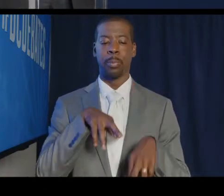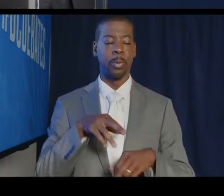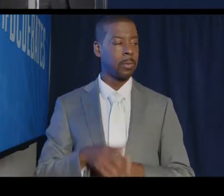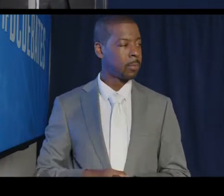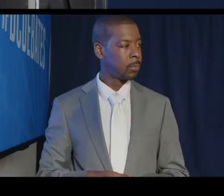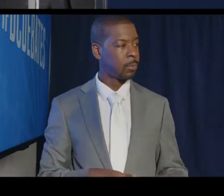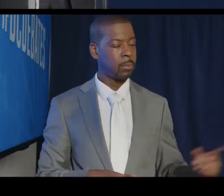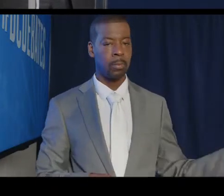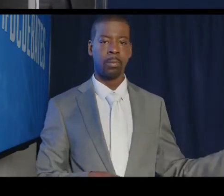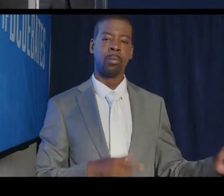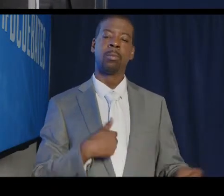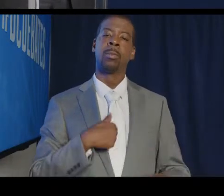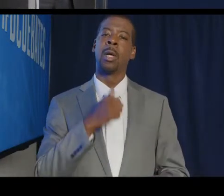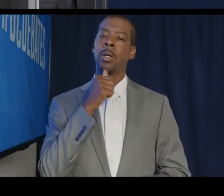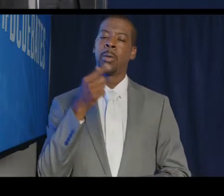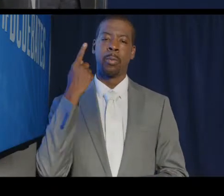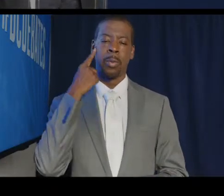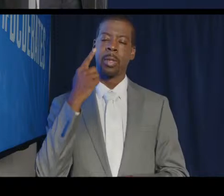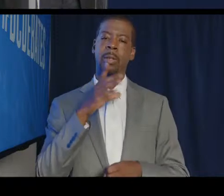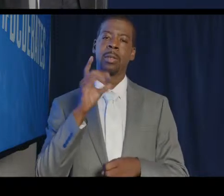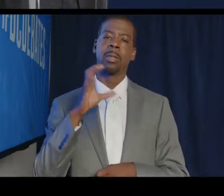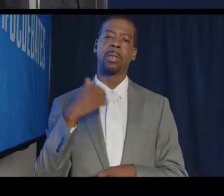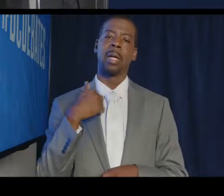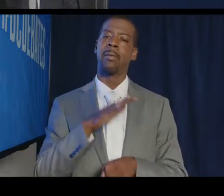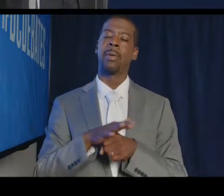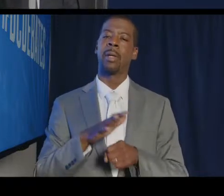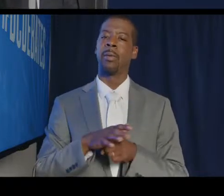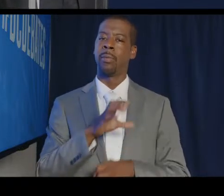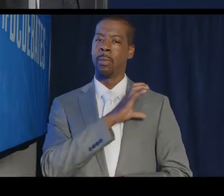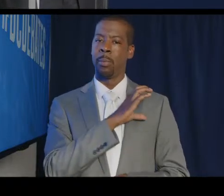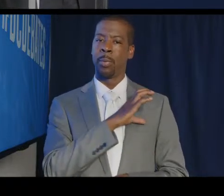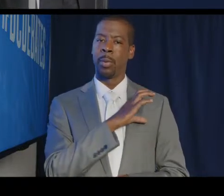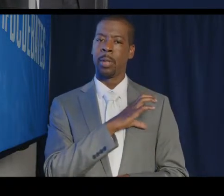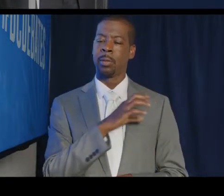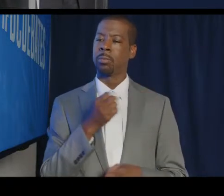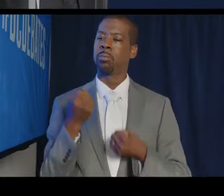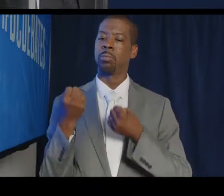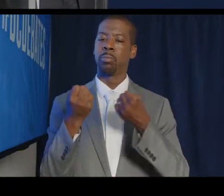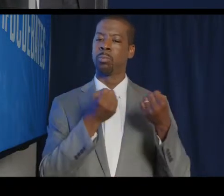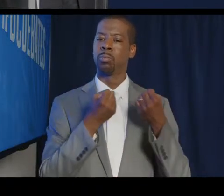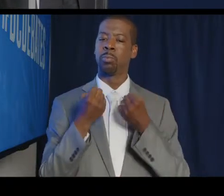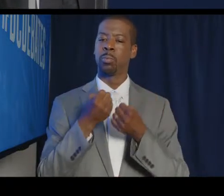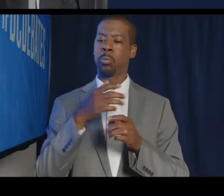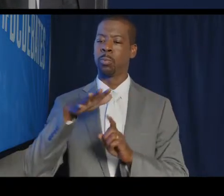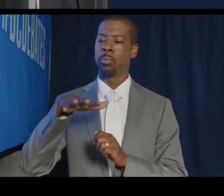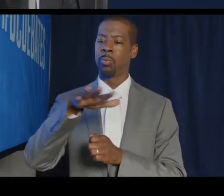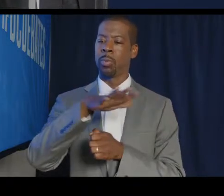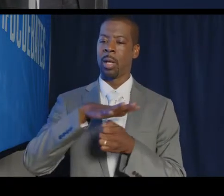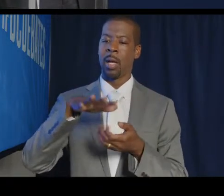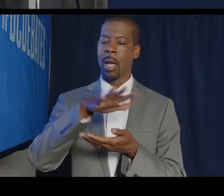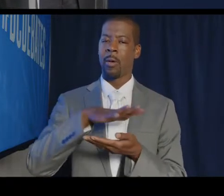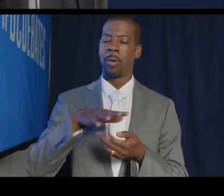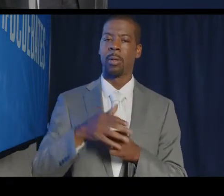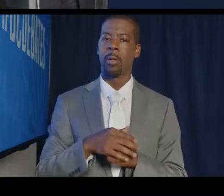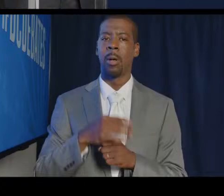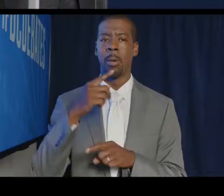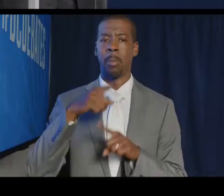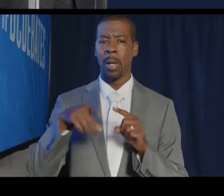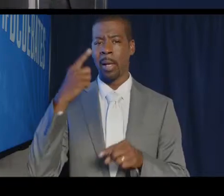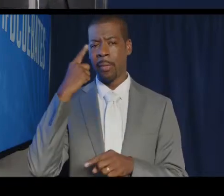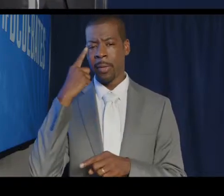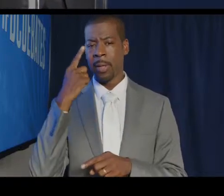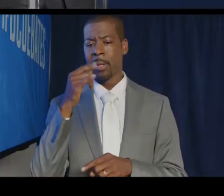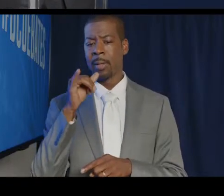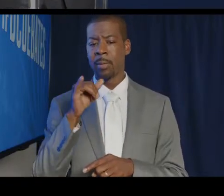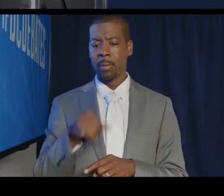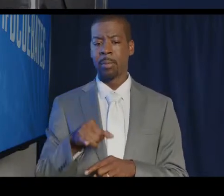I don't think DC has enough patrol officers, but I think that what the patrol officers we have need to do are, again,